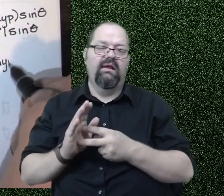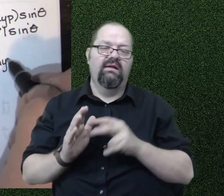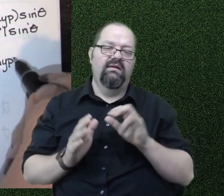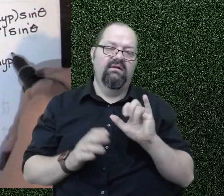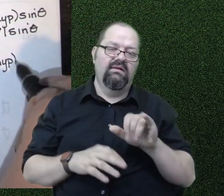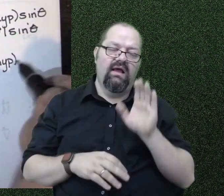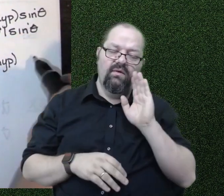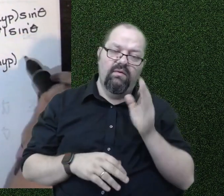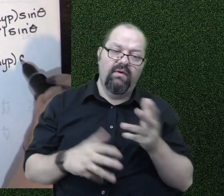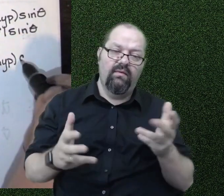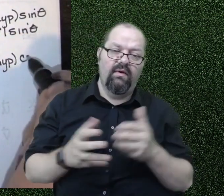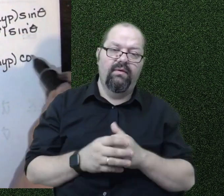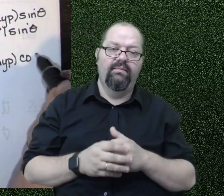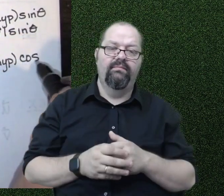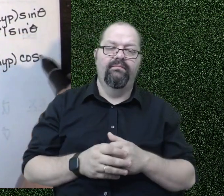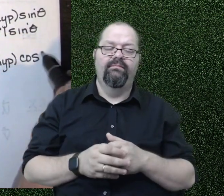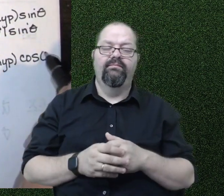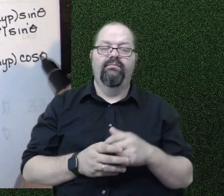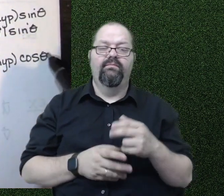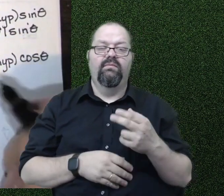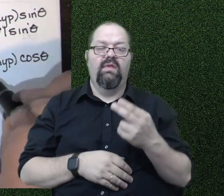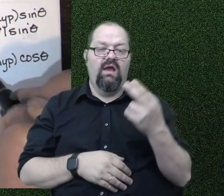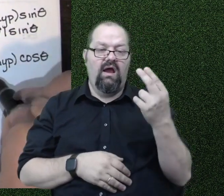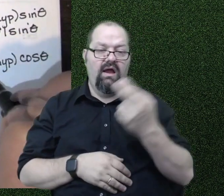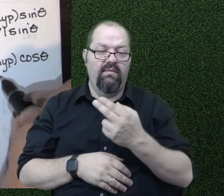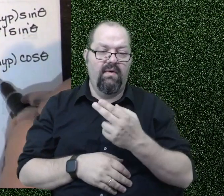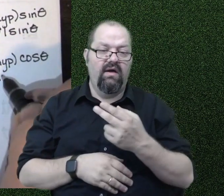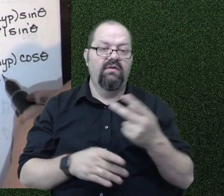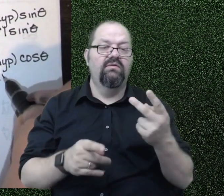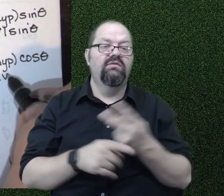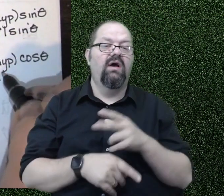the hypotenuse times cosine of theta.